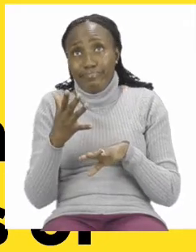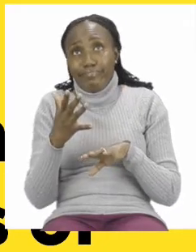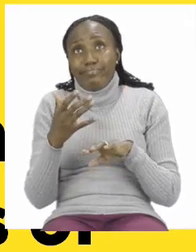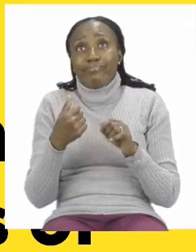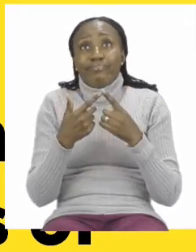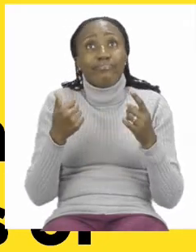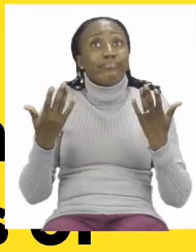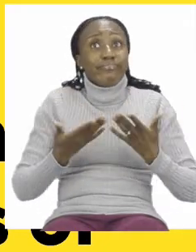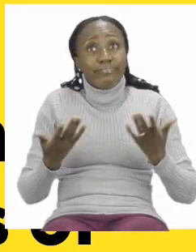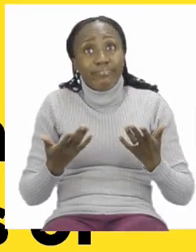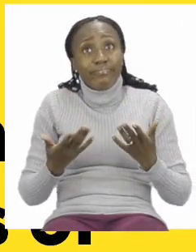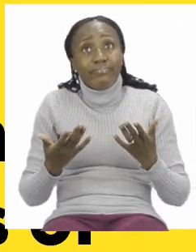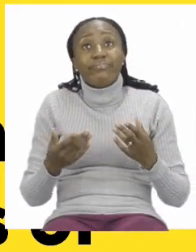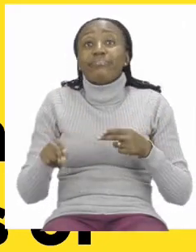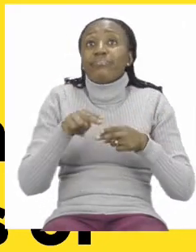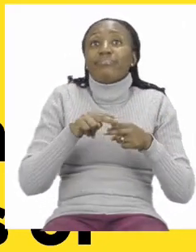Sources of water,